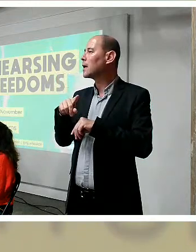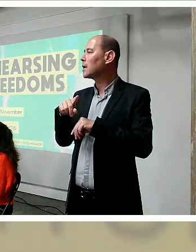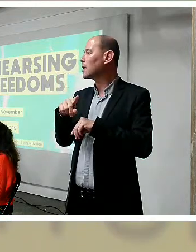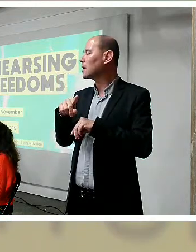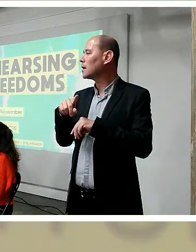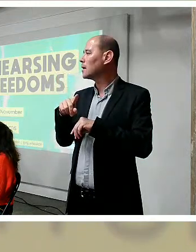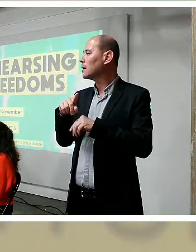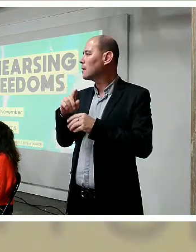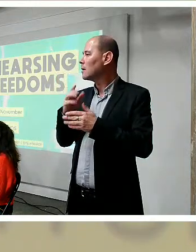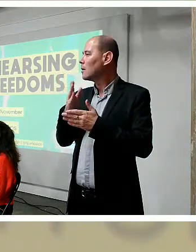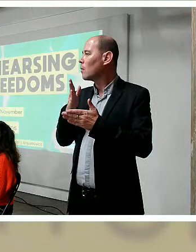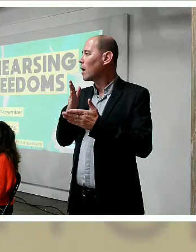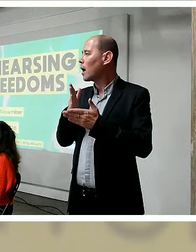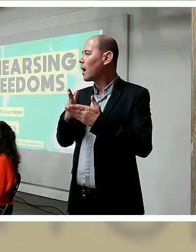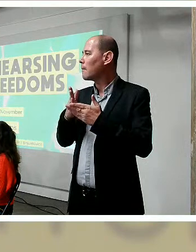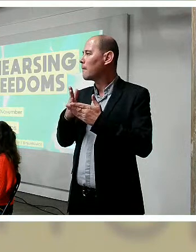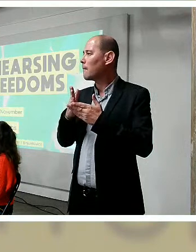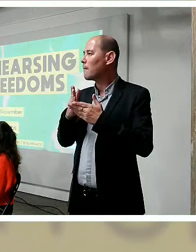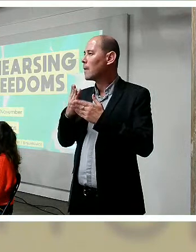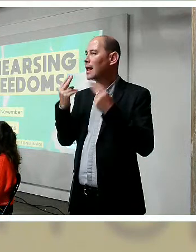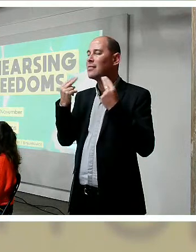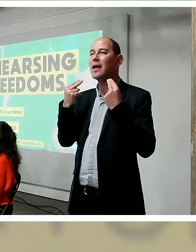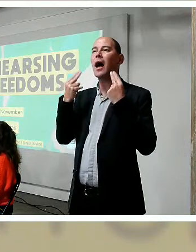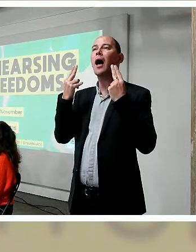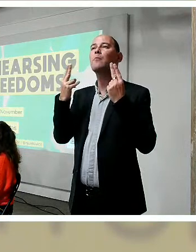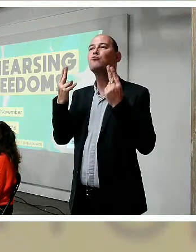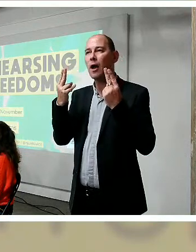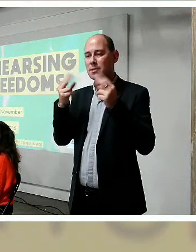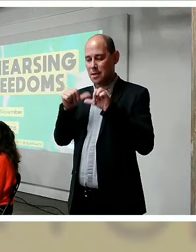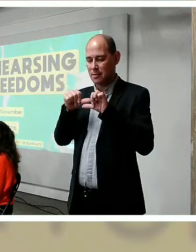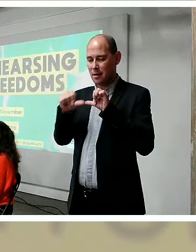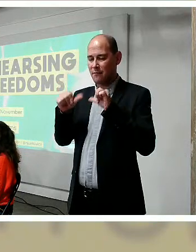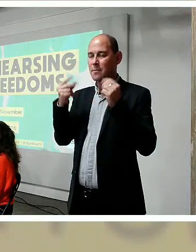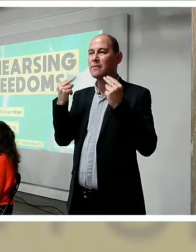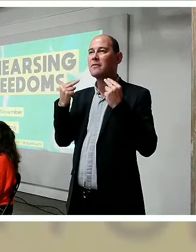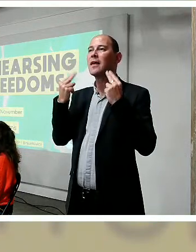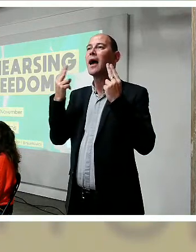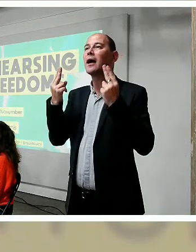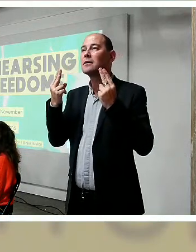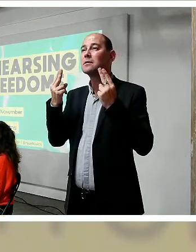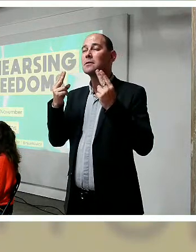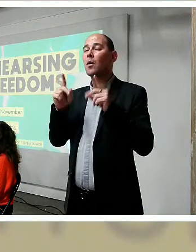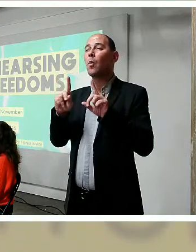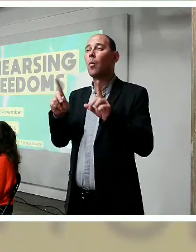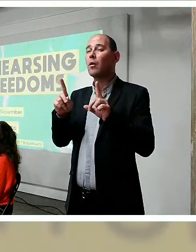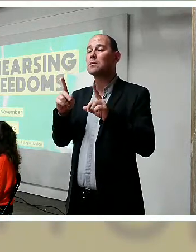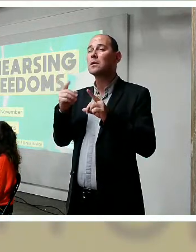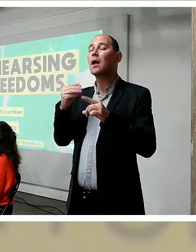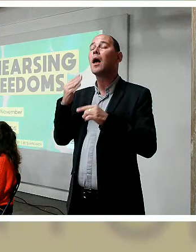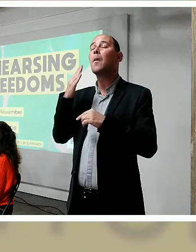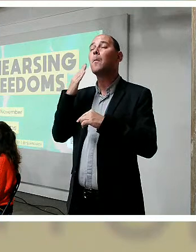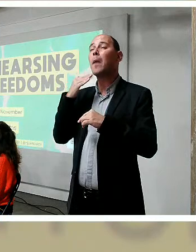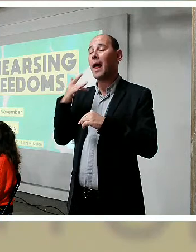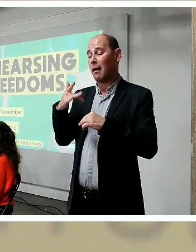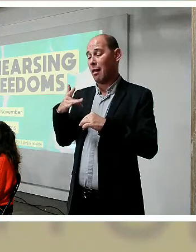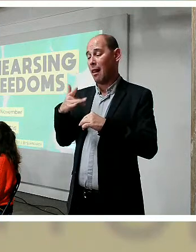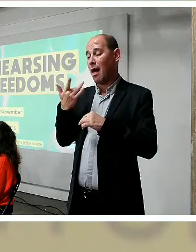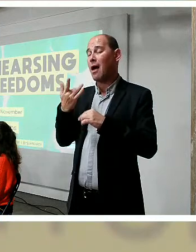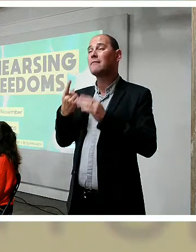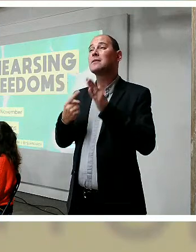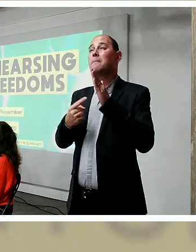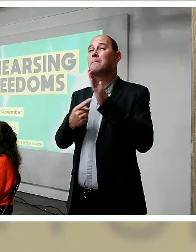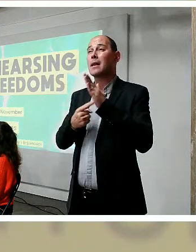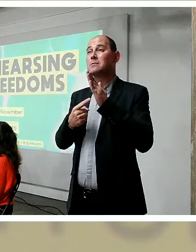we were in the uprising and the aftermath of the uprising. There was Black Lives Matter. And so there was this form